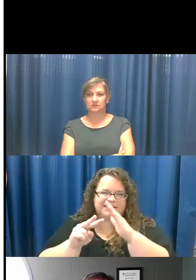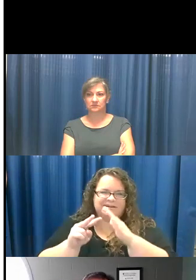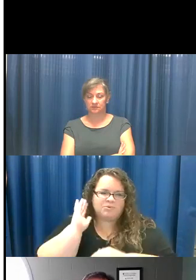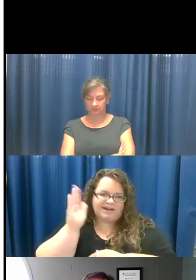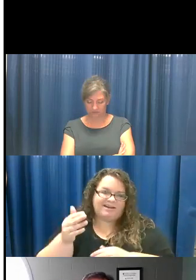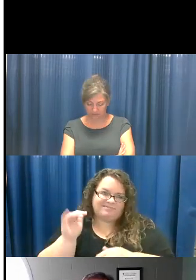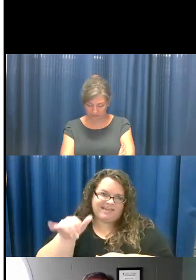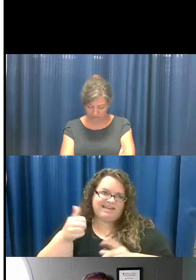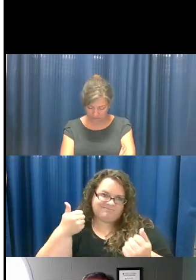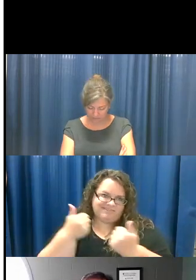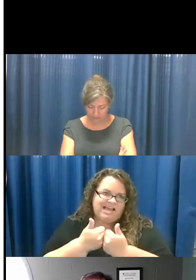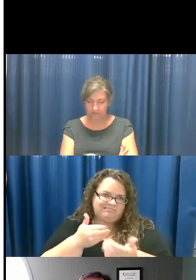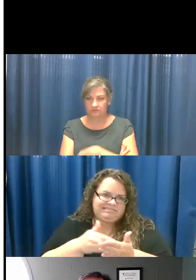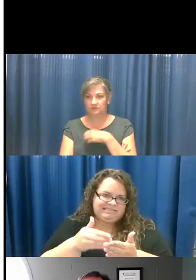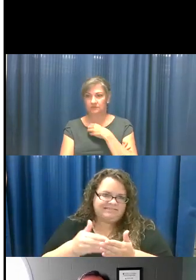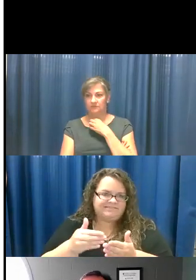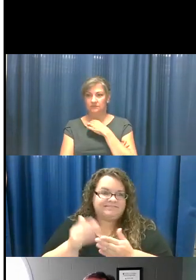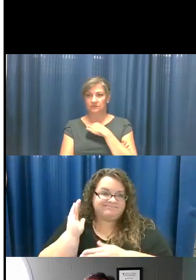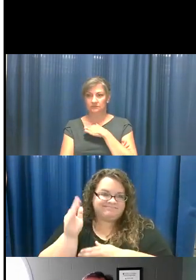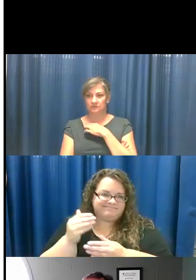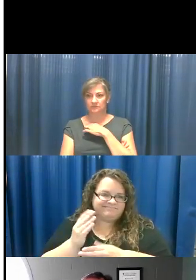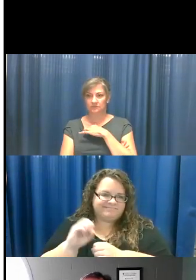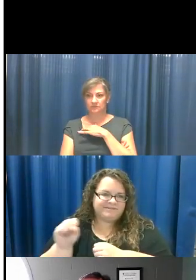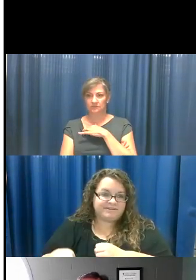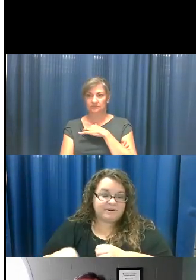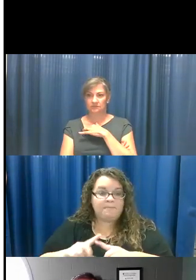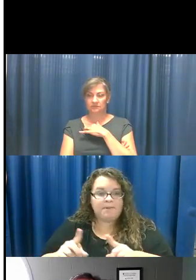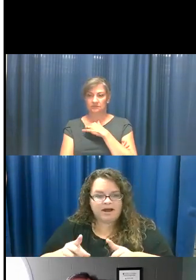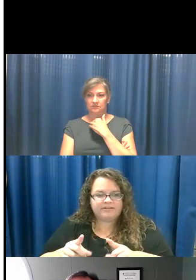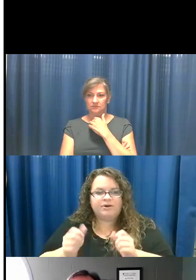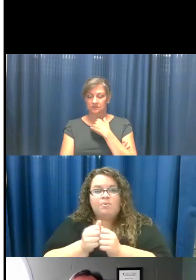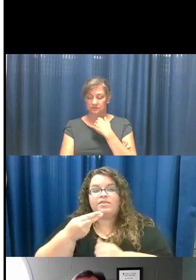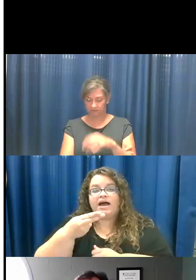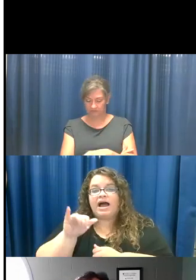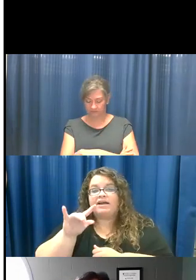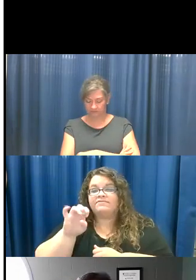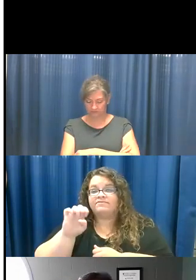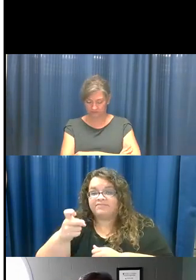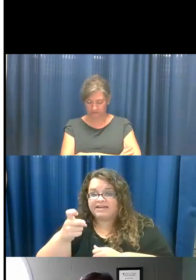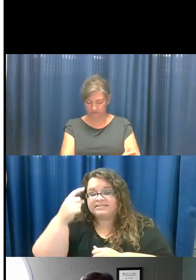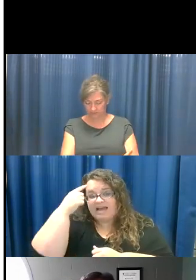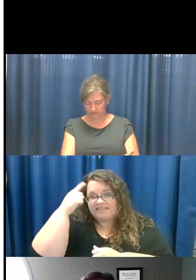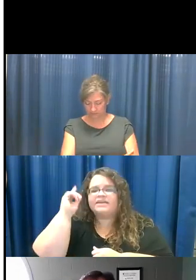And this investment in HighFlex classrooms is really going to help us manage through this well.